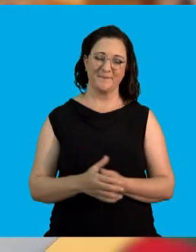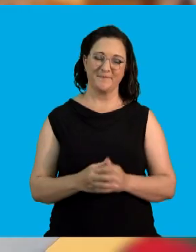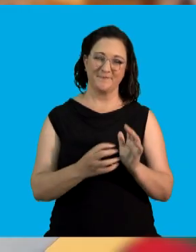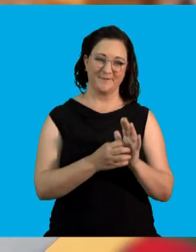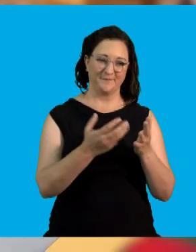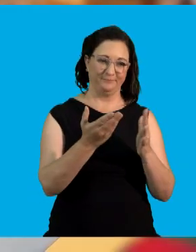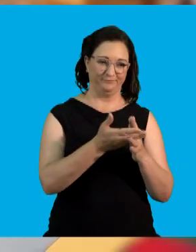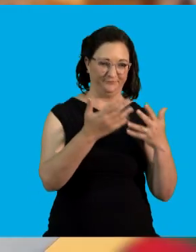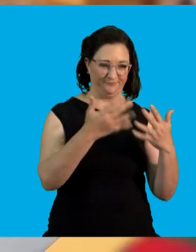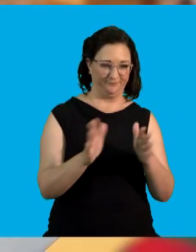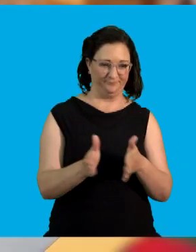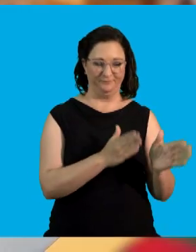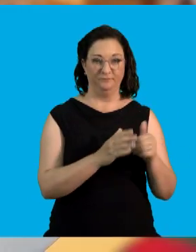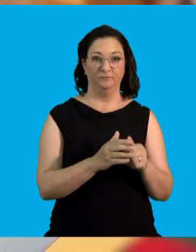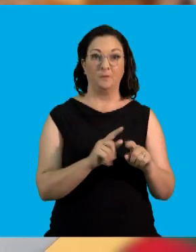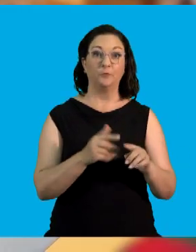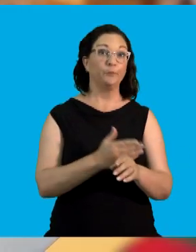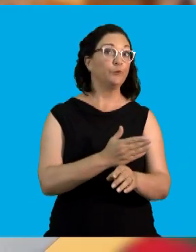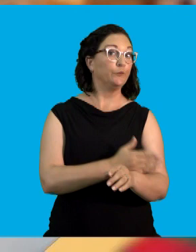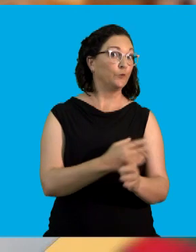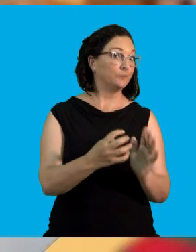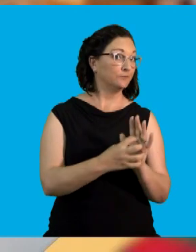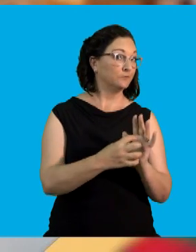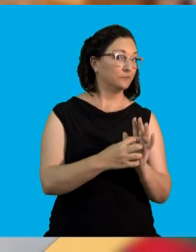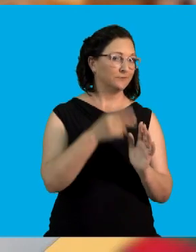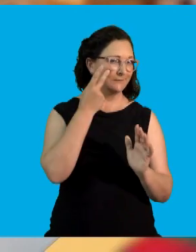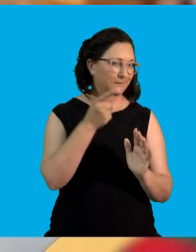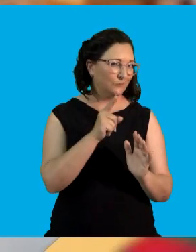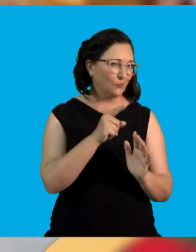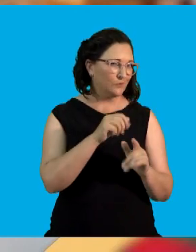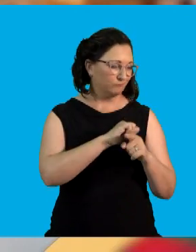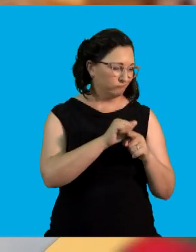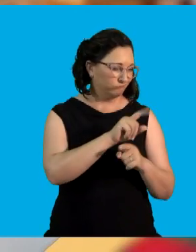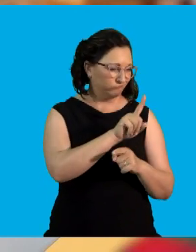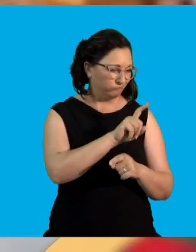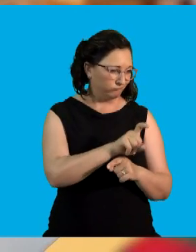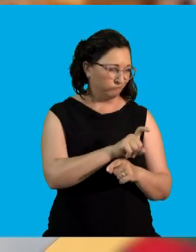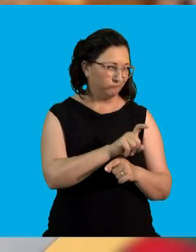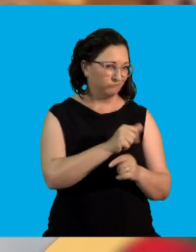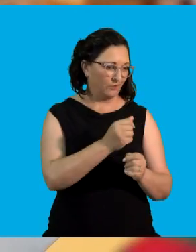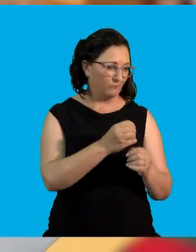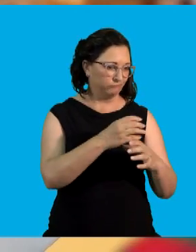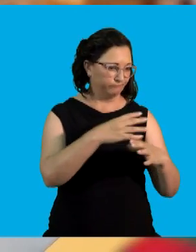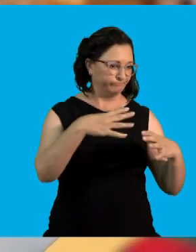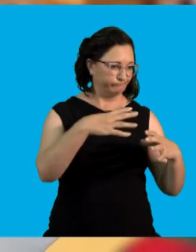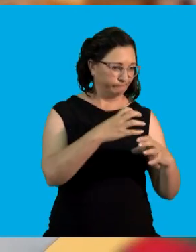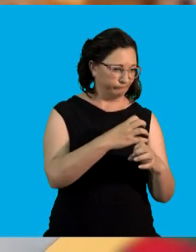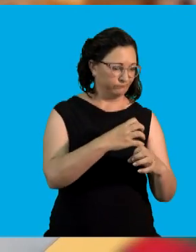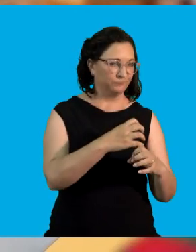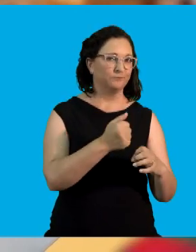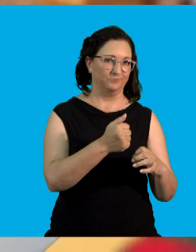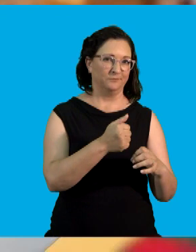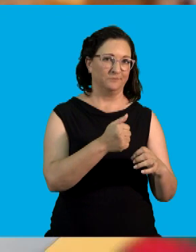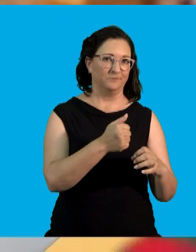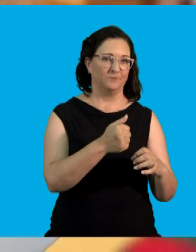Welcome back from an ad break. So before the ad break, we looked at the questions that are practice questions based on the expansion and